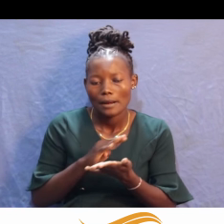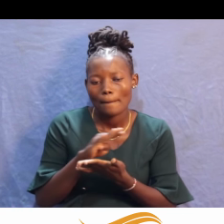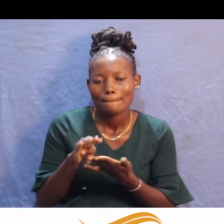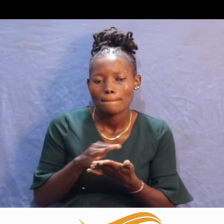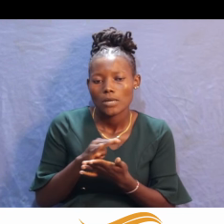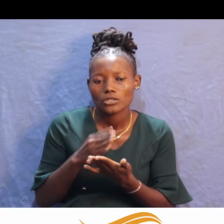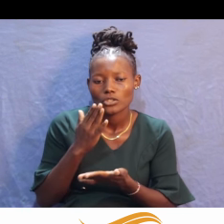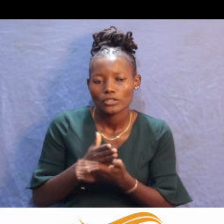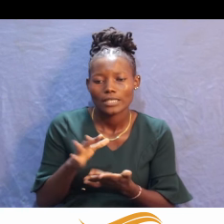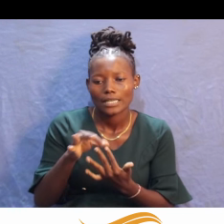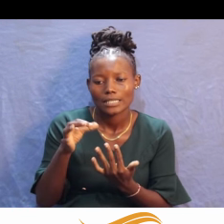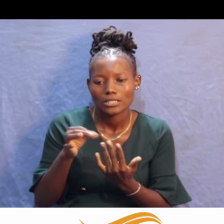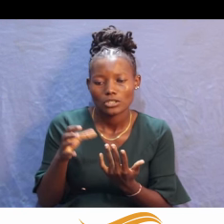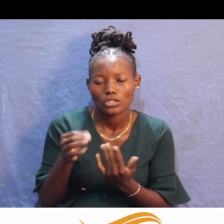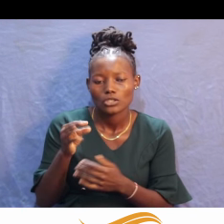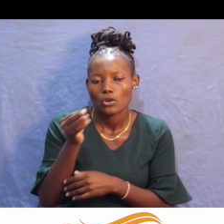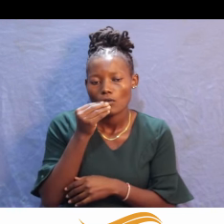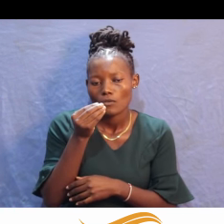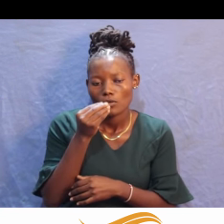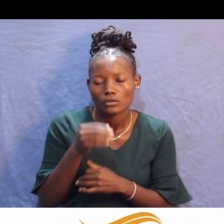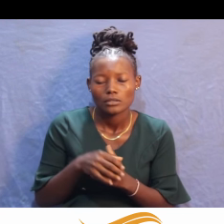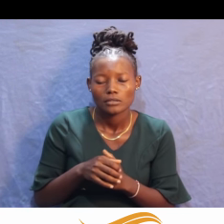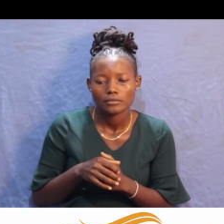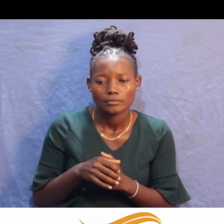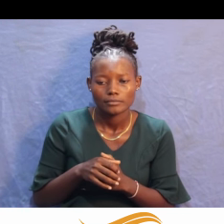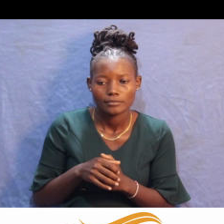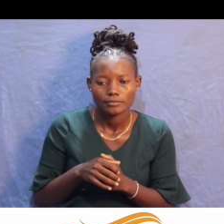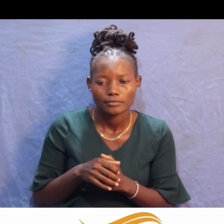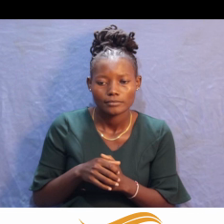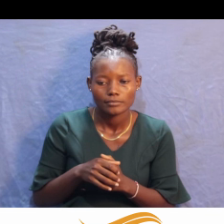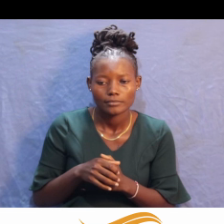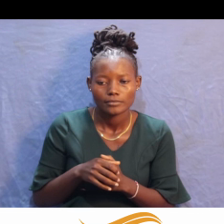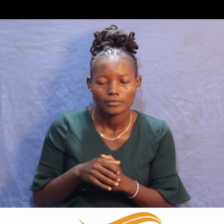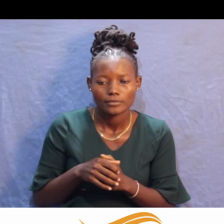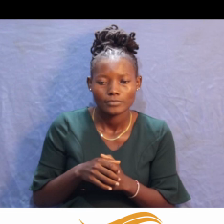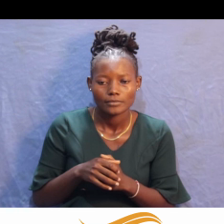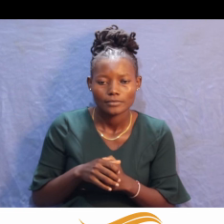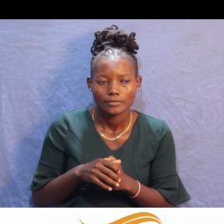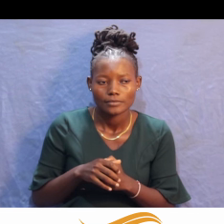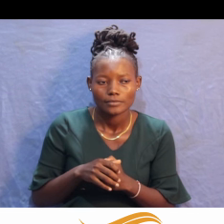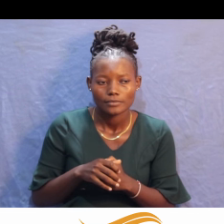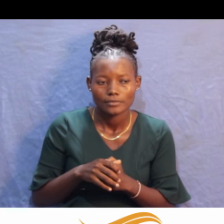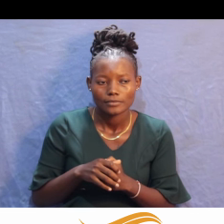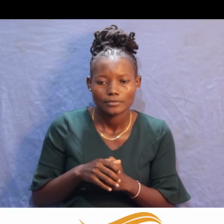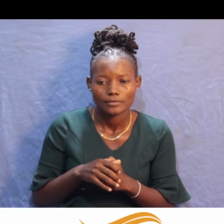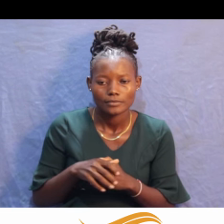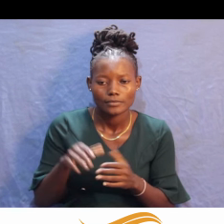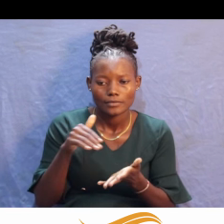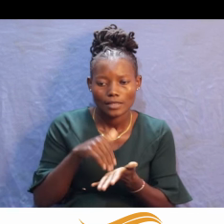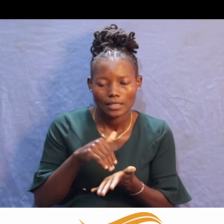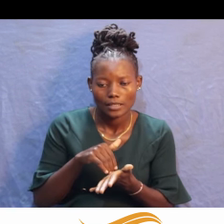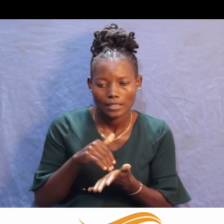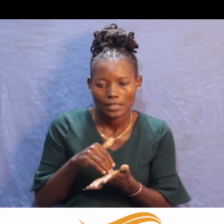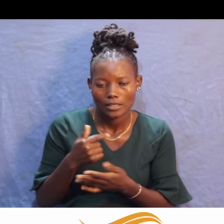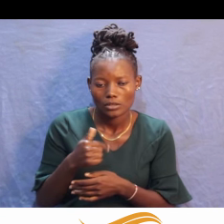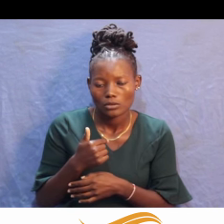the right choices, portion control, a lot of plant-based foods, things like that. And again, minimum use